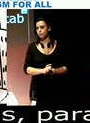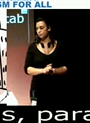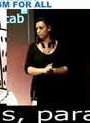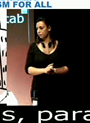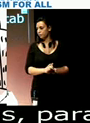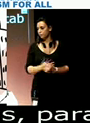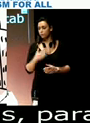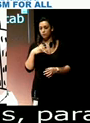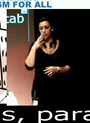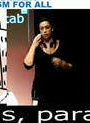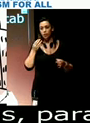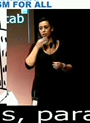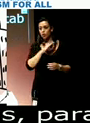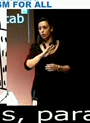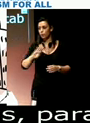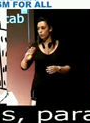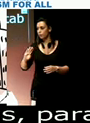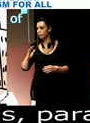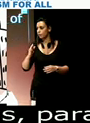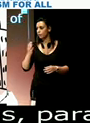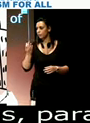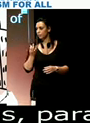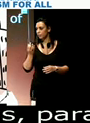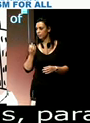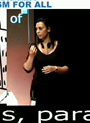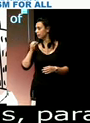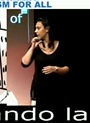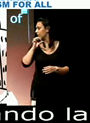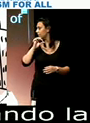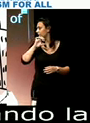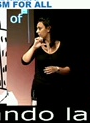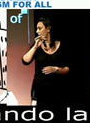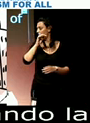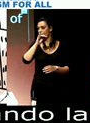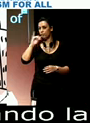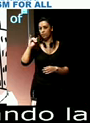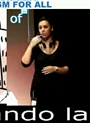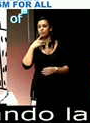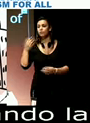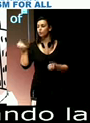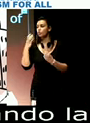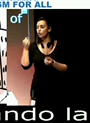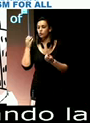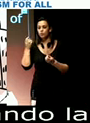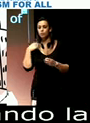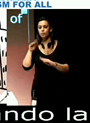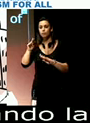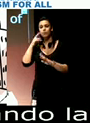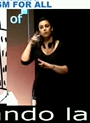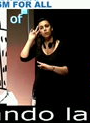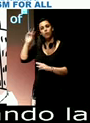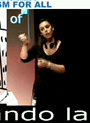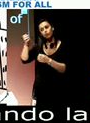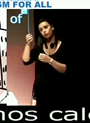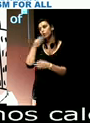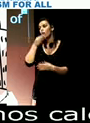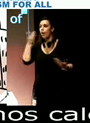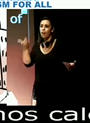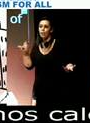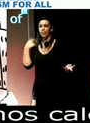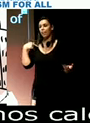the gradient of the ramps. I think Sefi, she was one of the first users. She